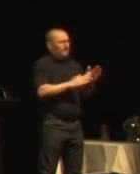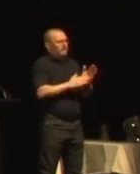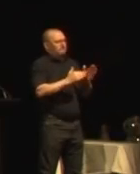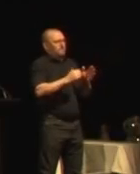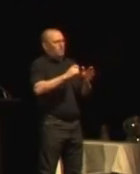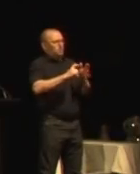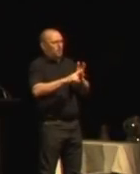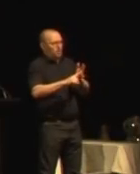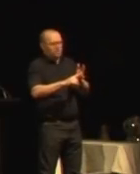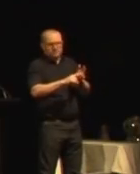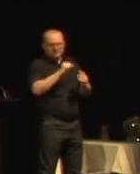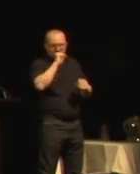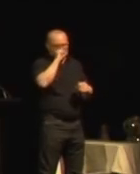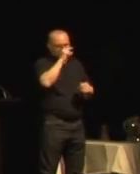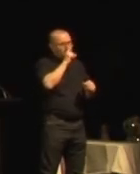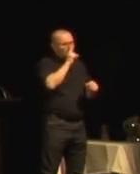MOFOs.